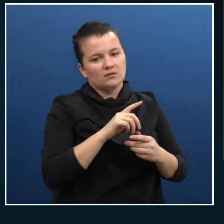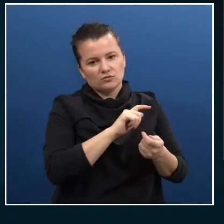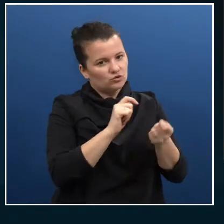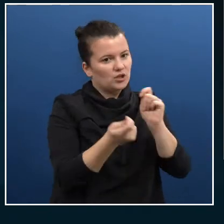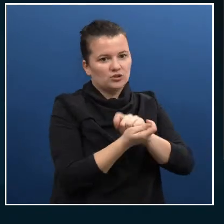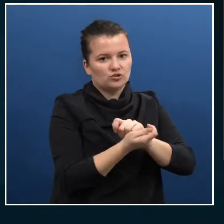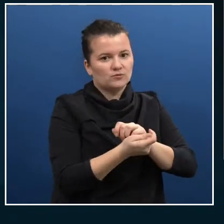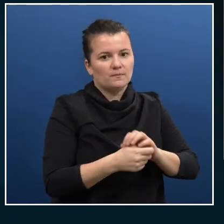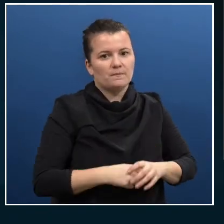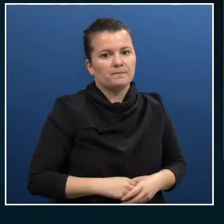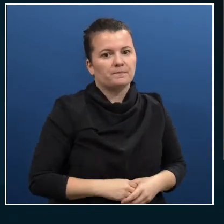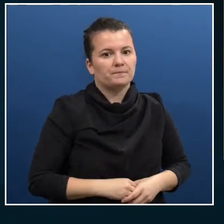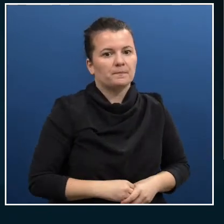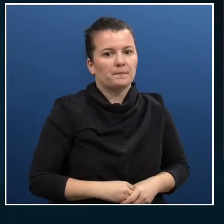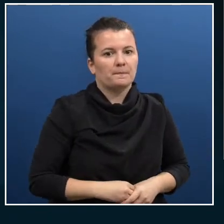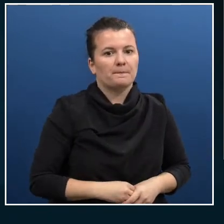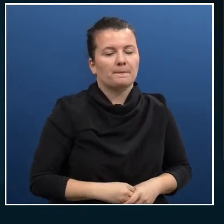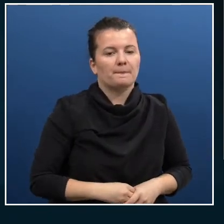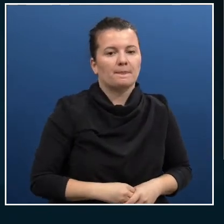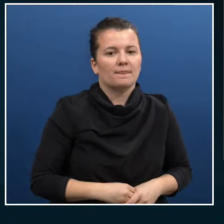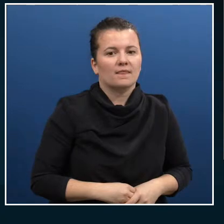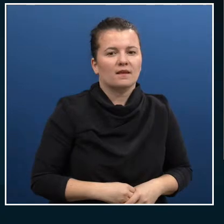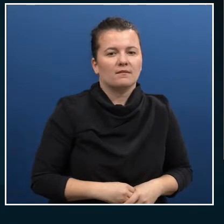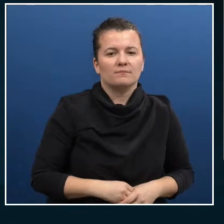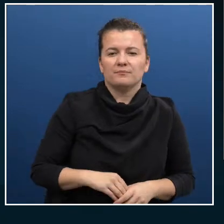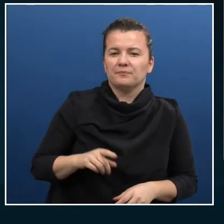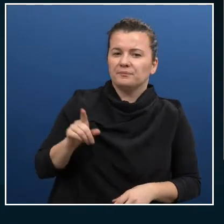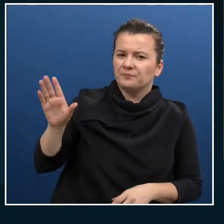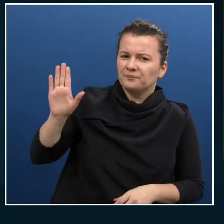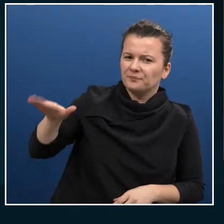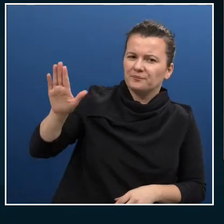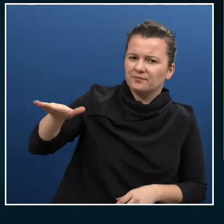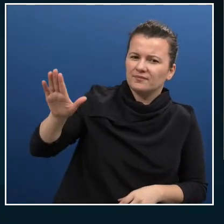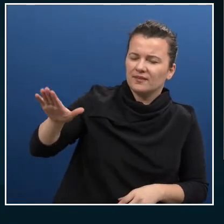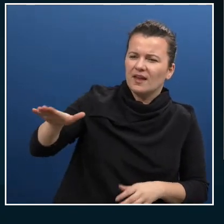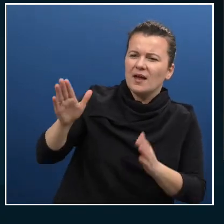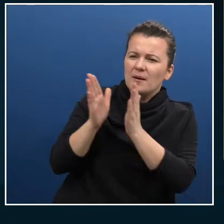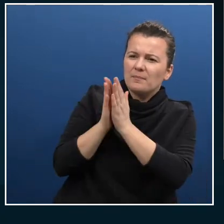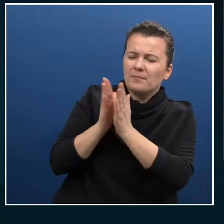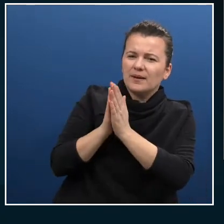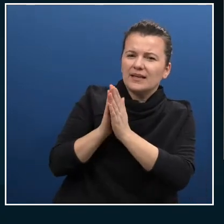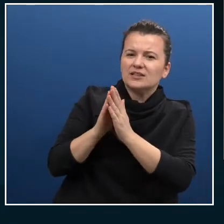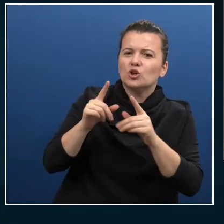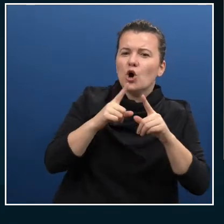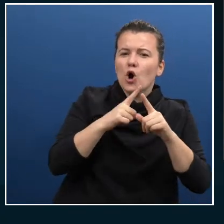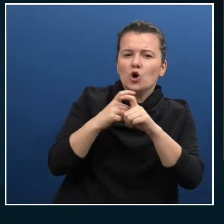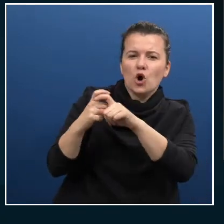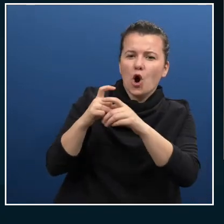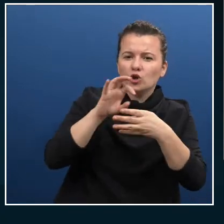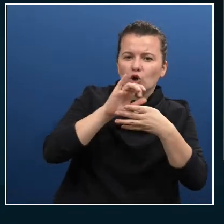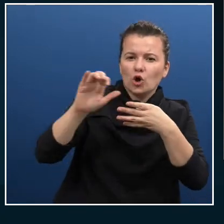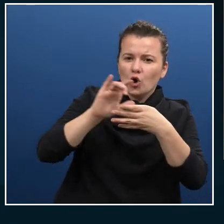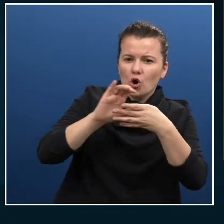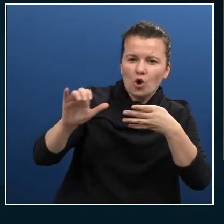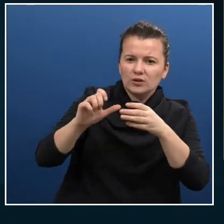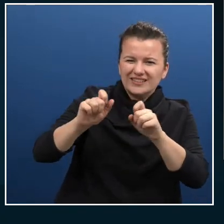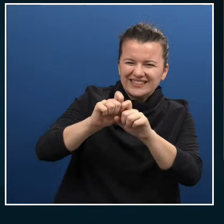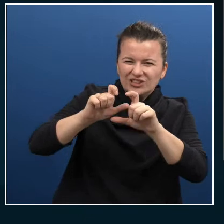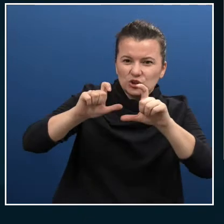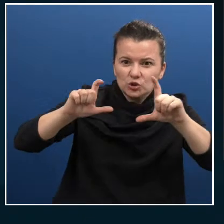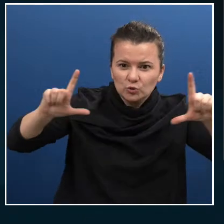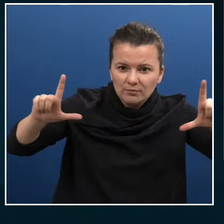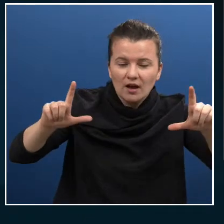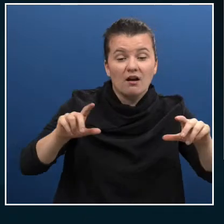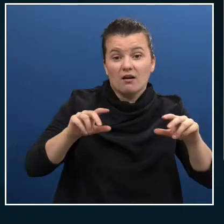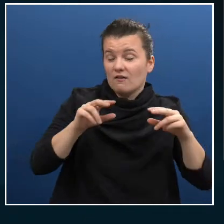Okay. Yeah. Can you please zoom your code a bit more so then it's better readable for the viewers? Yeah,